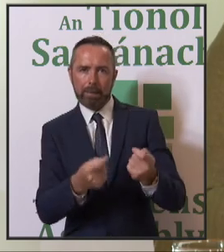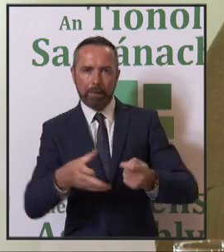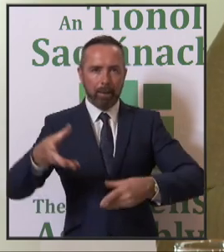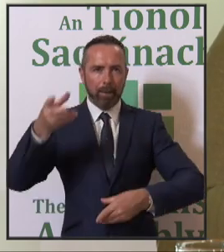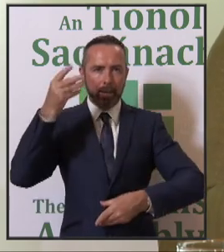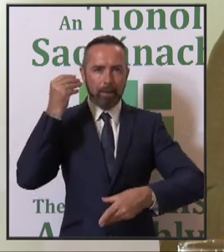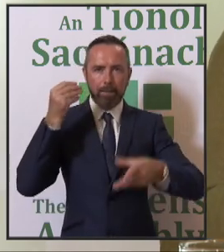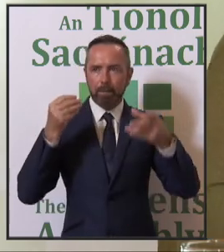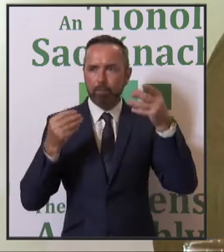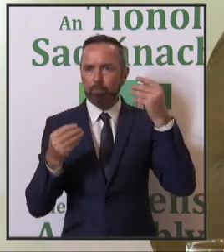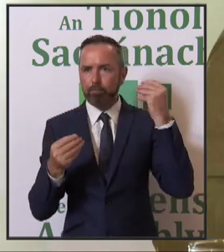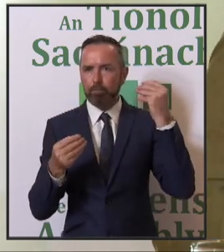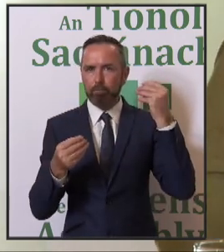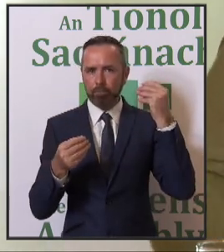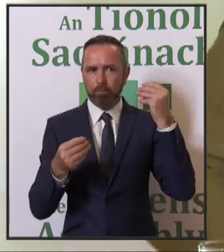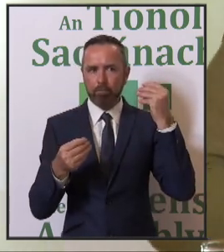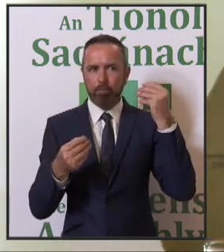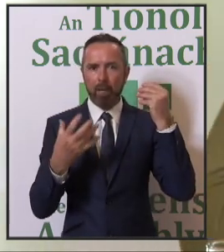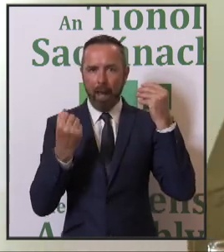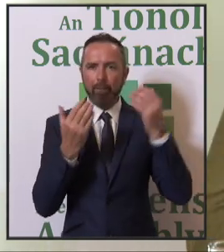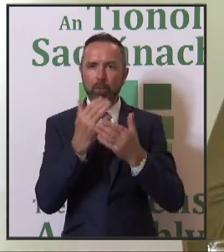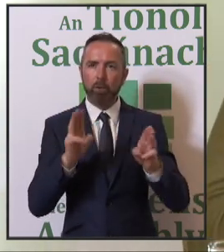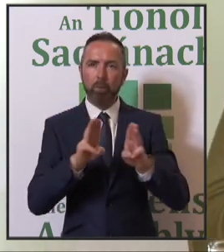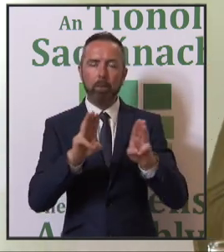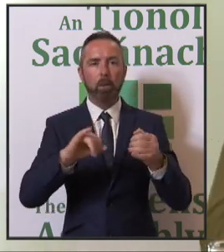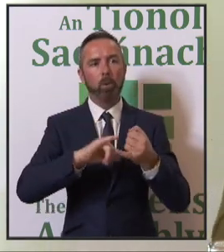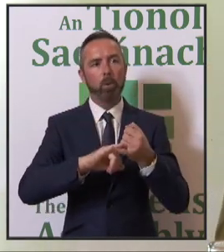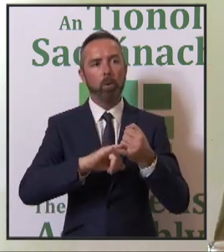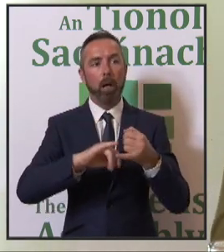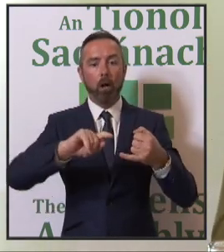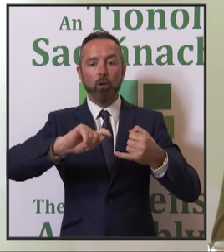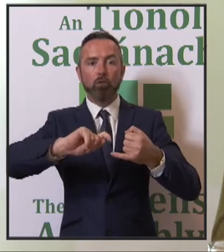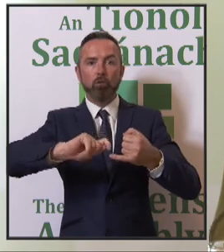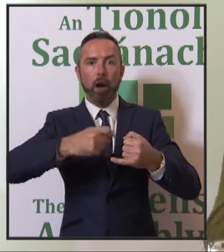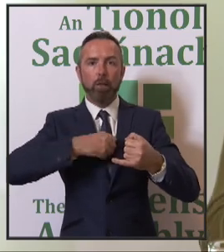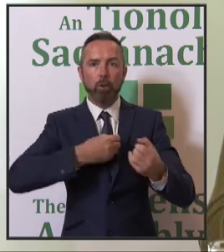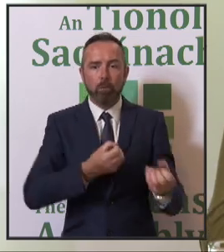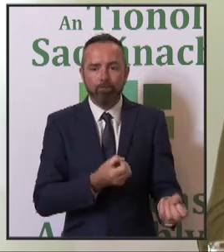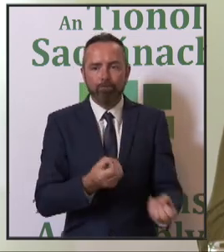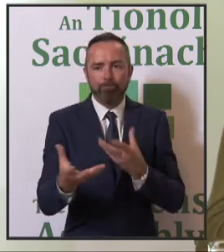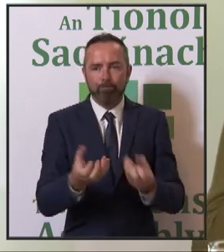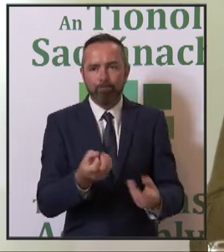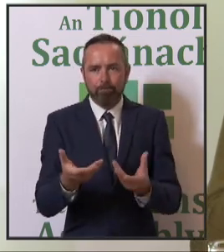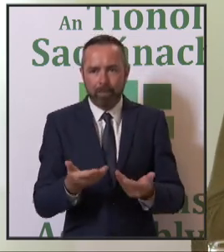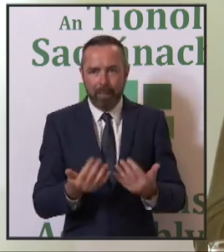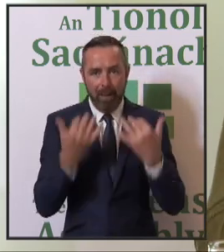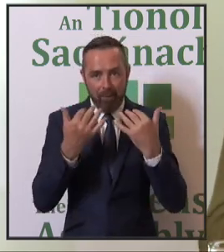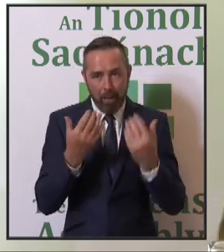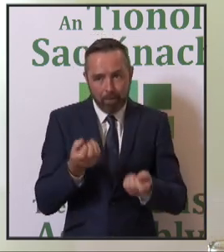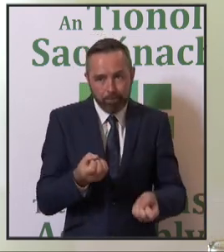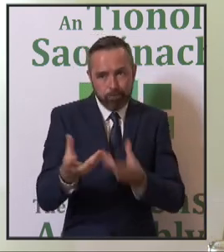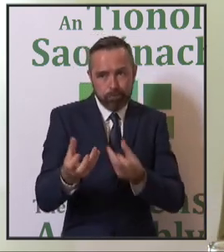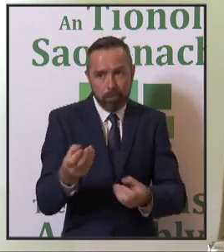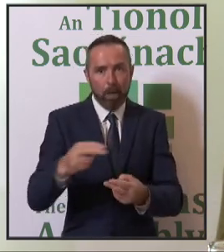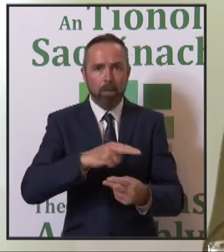and you had people who were trying to inform, and they weren't trying to lecture you, and they weren't haranguing, or